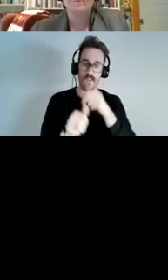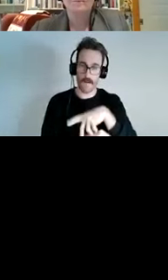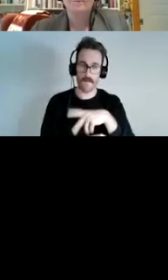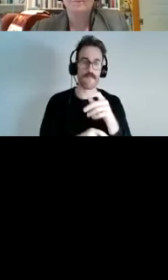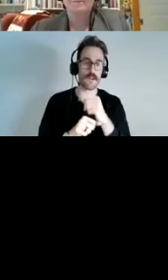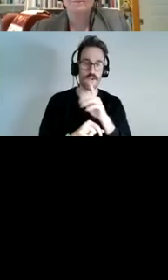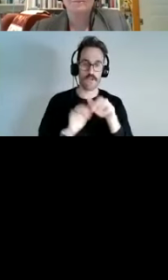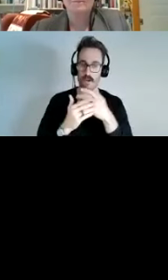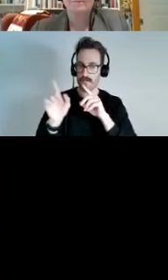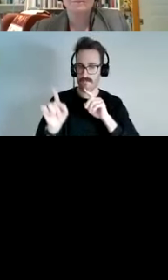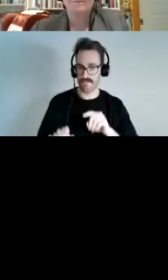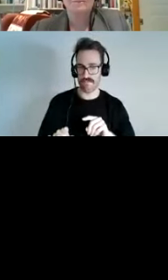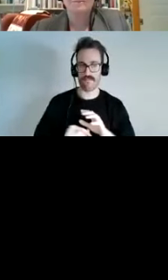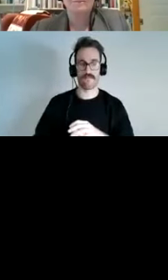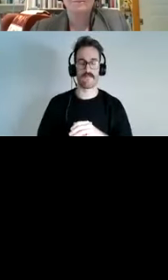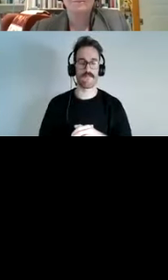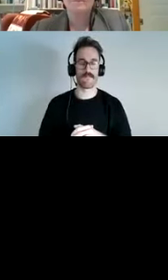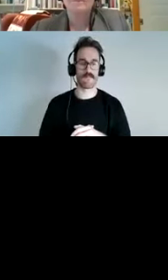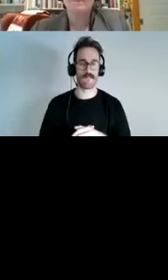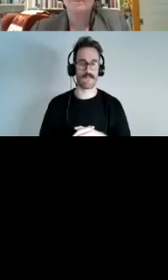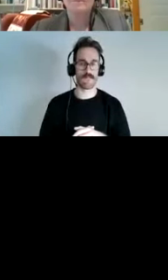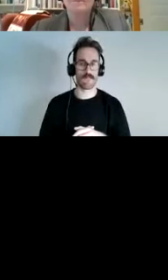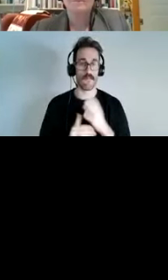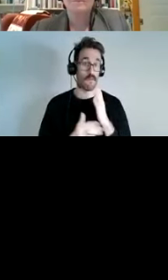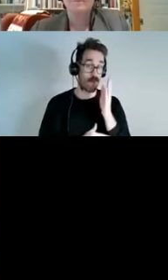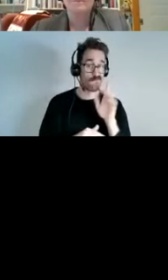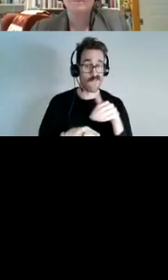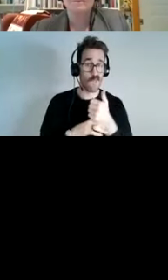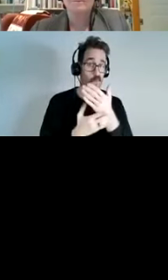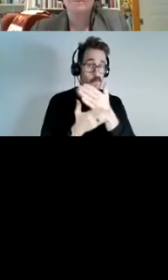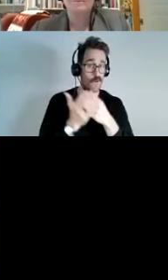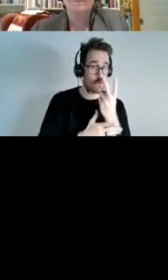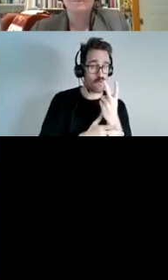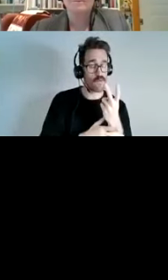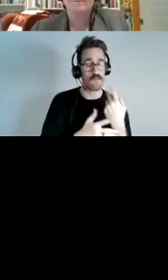or do a further session and just addressing some of those concerns. So